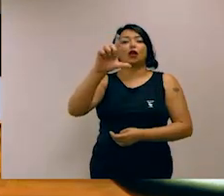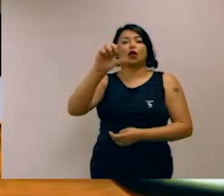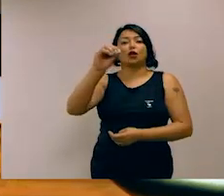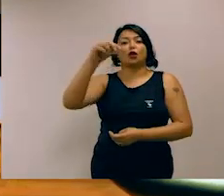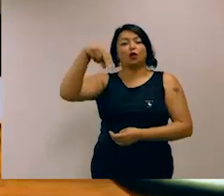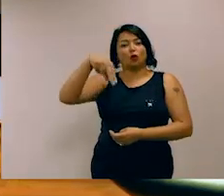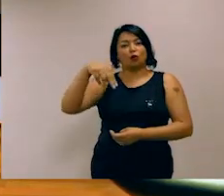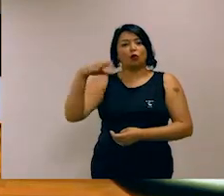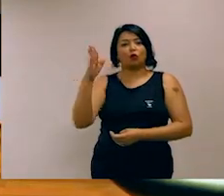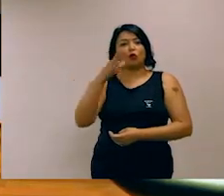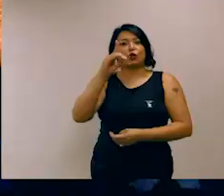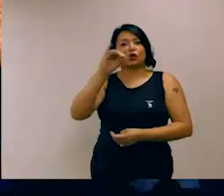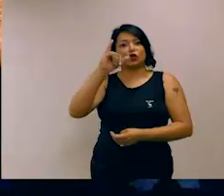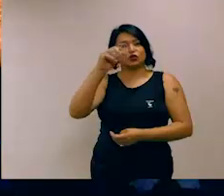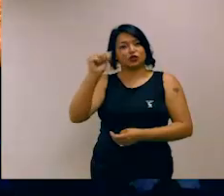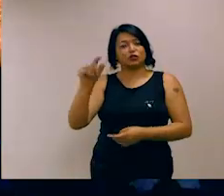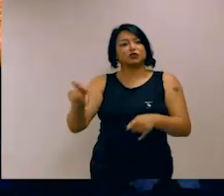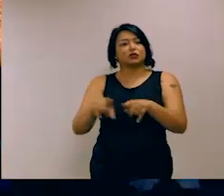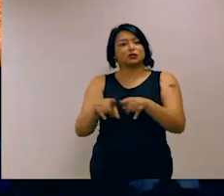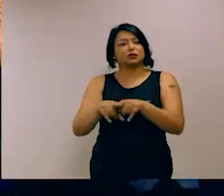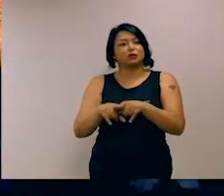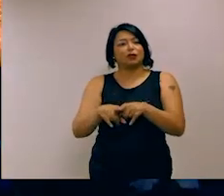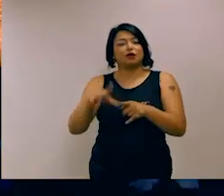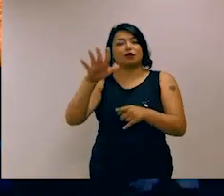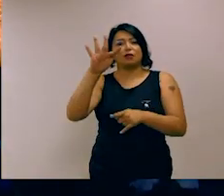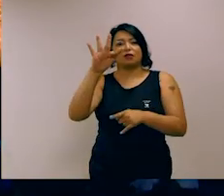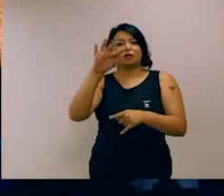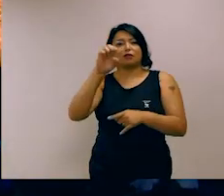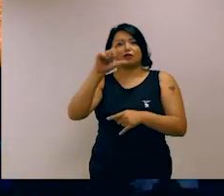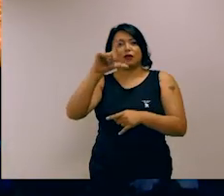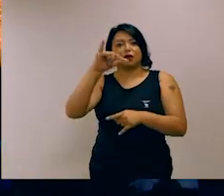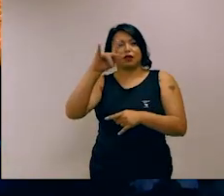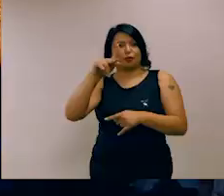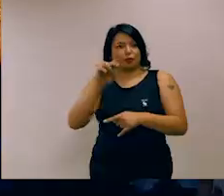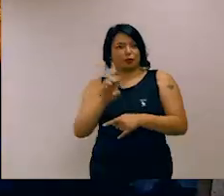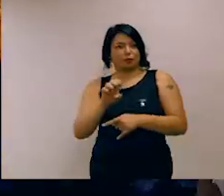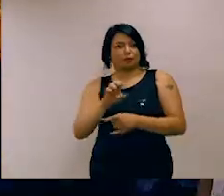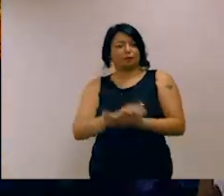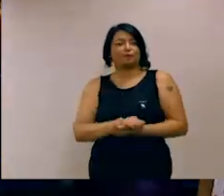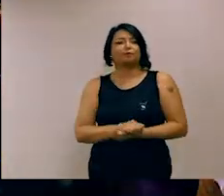Lieutenant Fernandes from the Fire Department of the State of Minas Gerais.